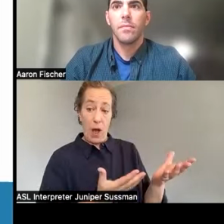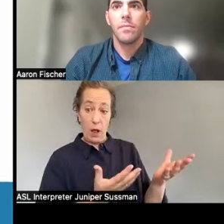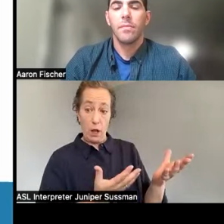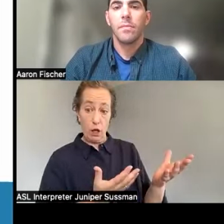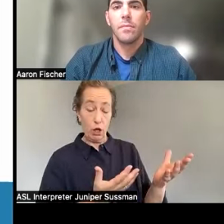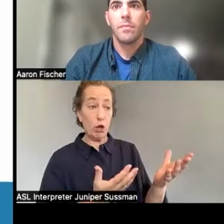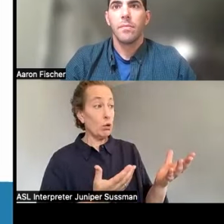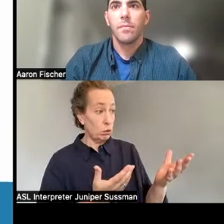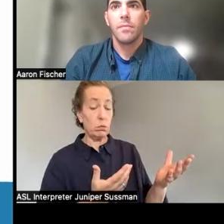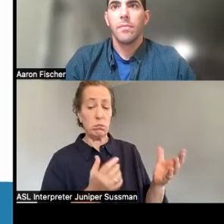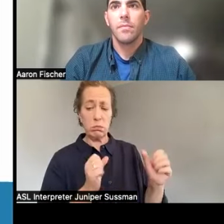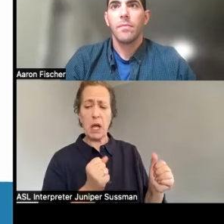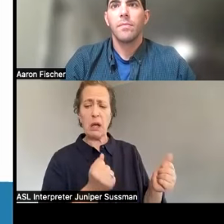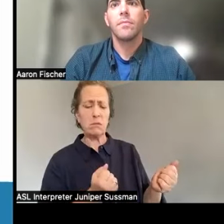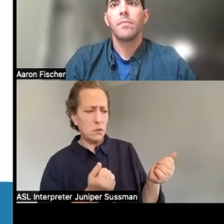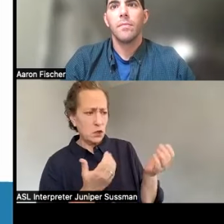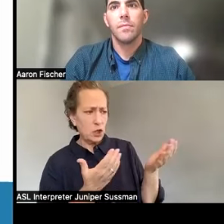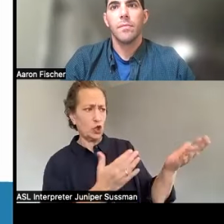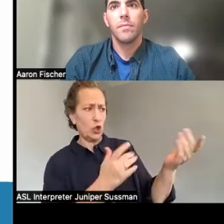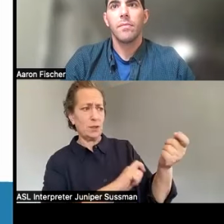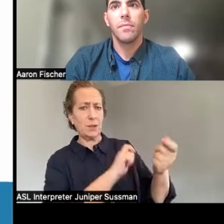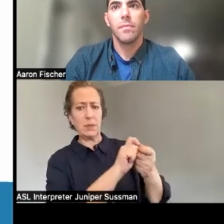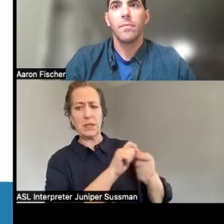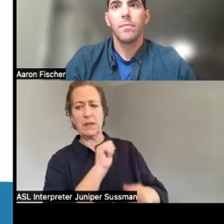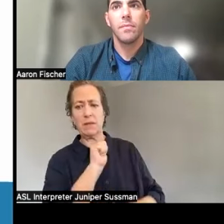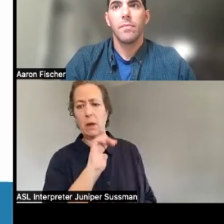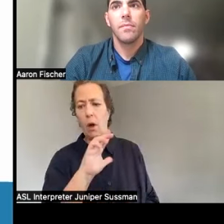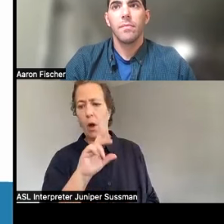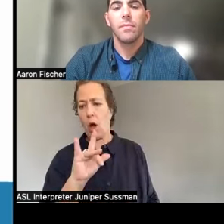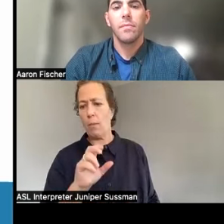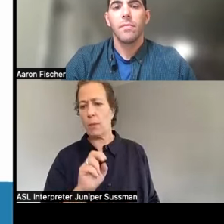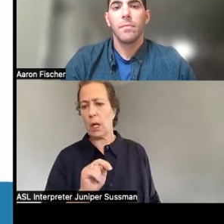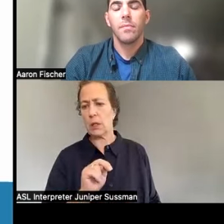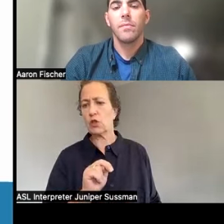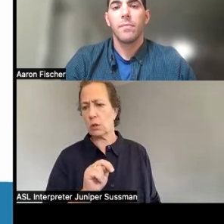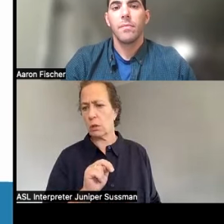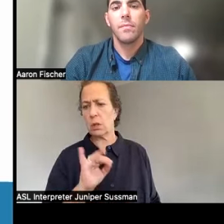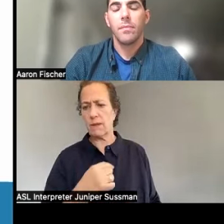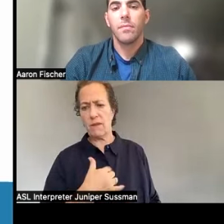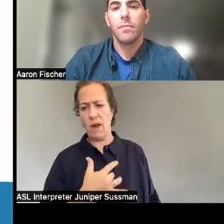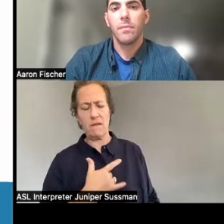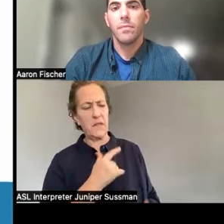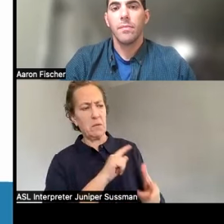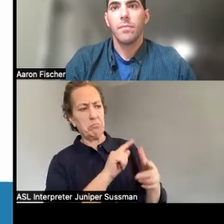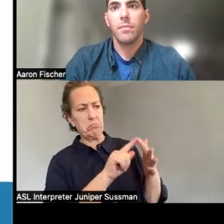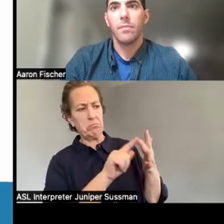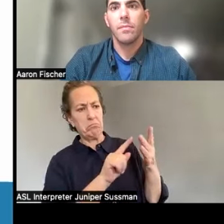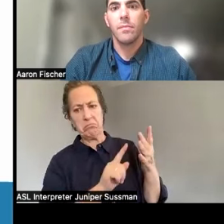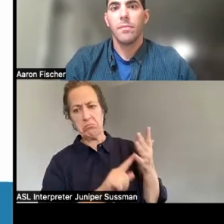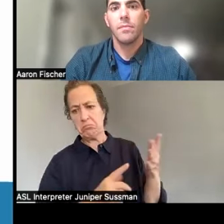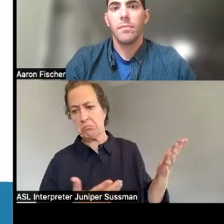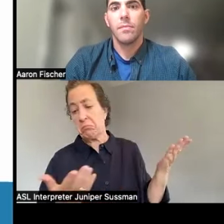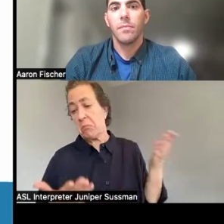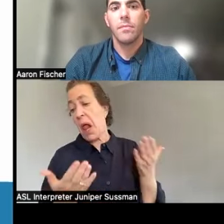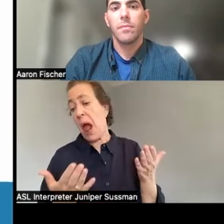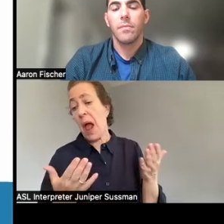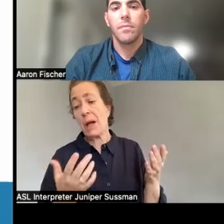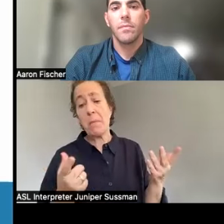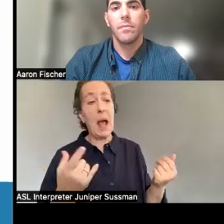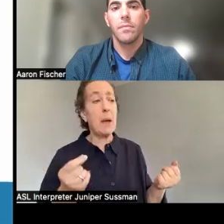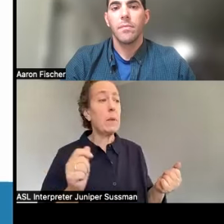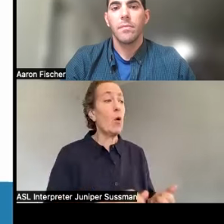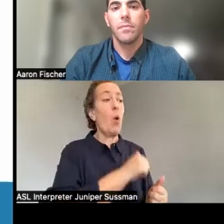suggest accommodations to the patients that you think might be effective, such as an alternate break schedule,